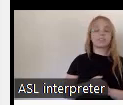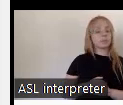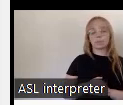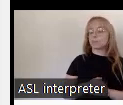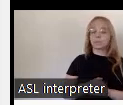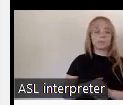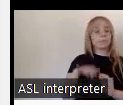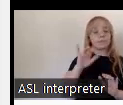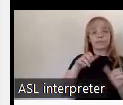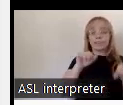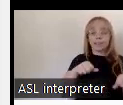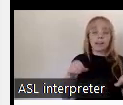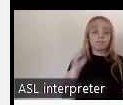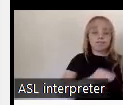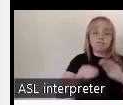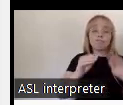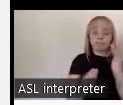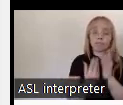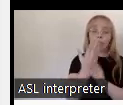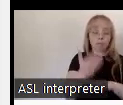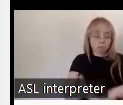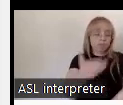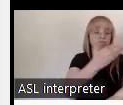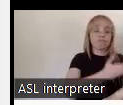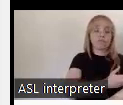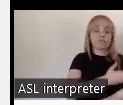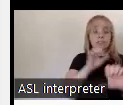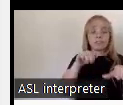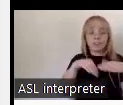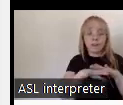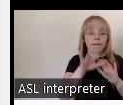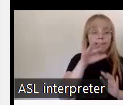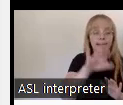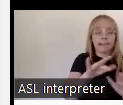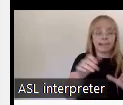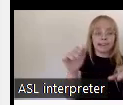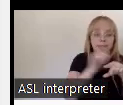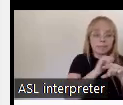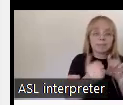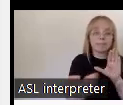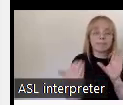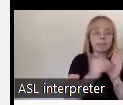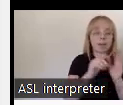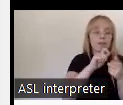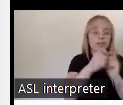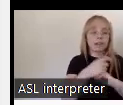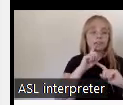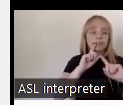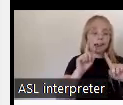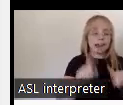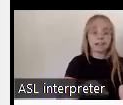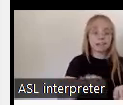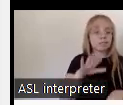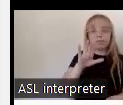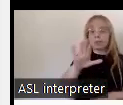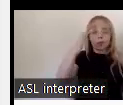person. So there's the means to go in here and revisit and redo or change answers as the person chooses